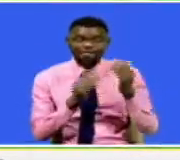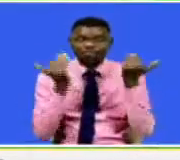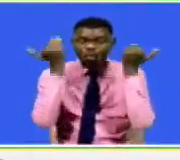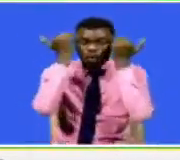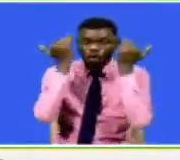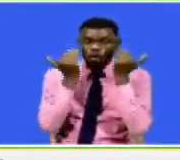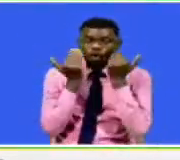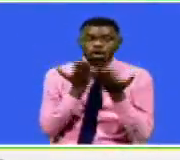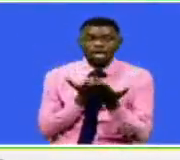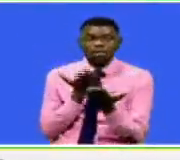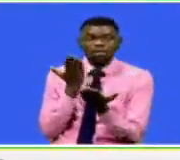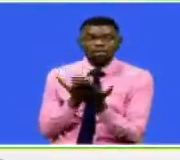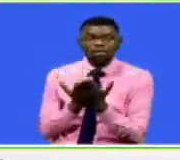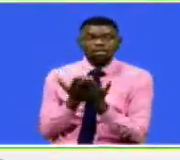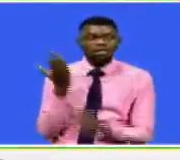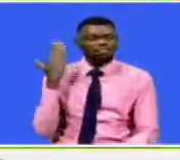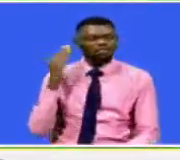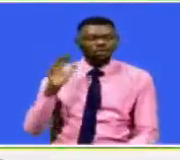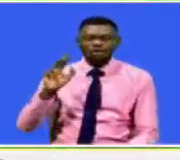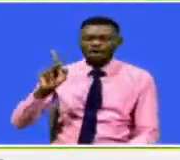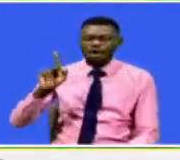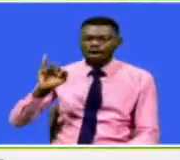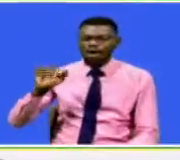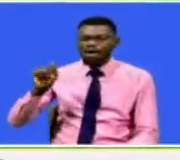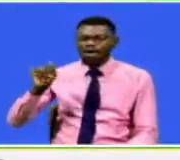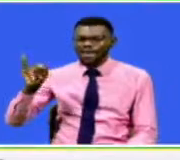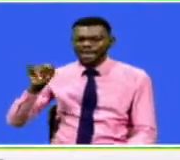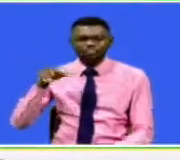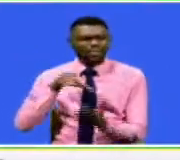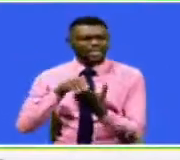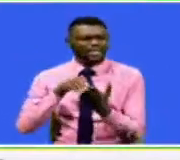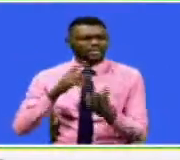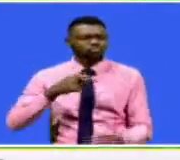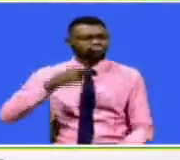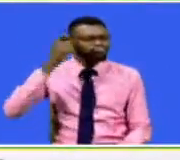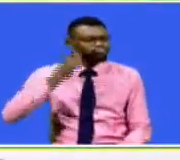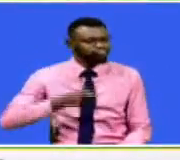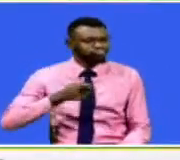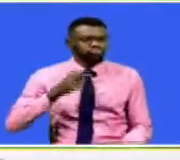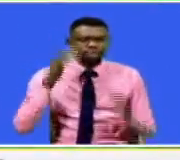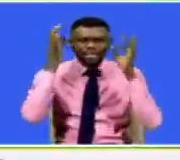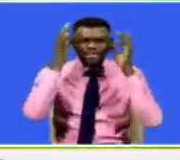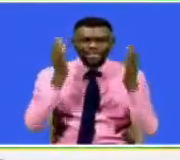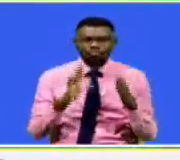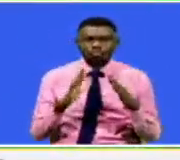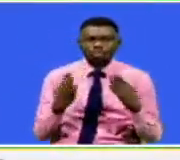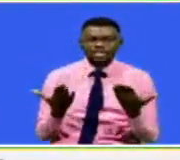Appeal in the Maina Kiai case ruled, and I quote again,